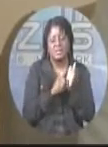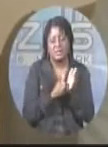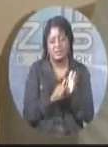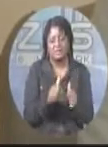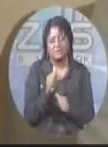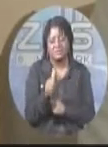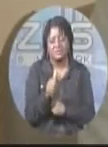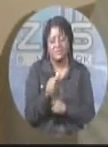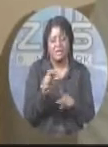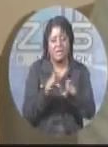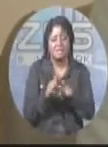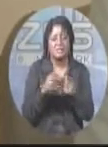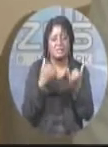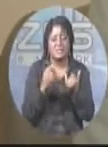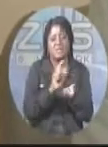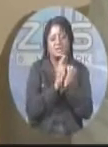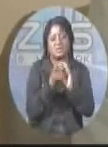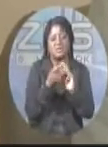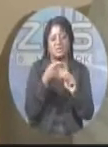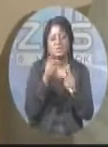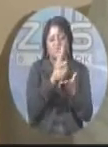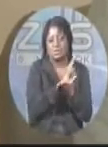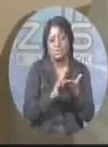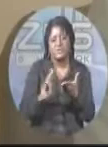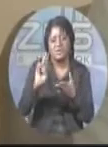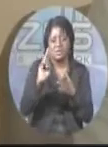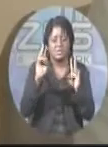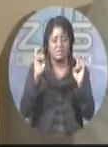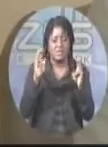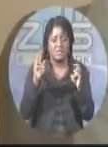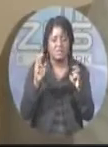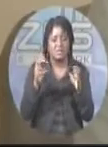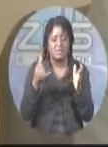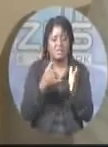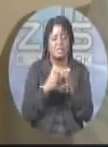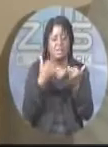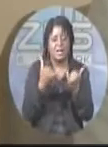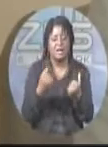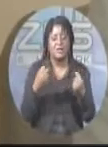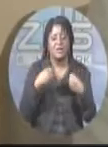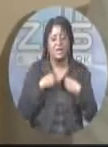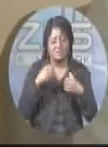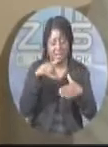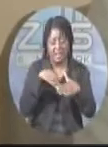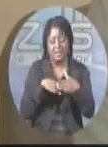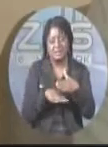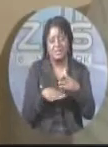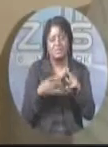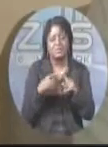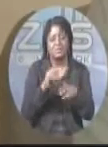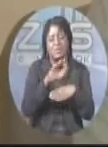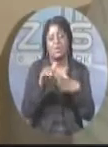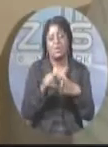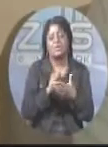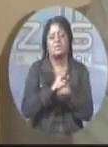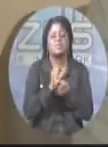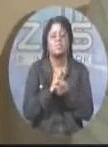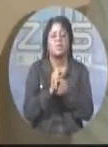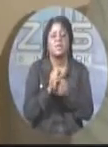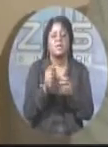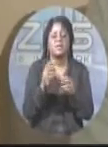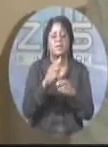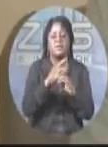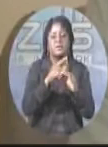now matriculated 2 university status. It now has at its disposal access to all of the sporting